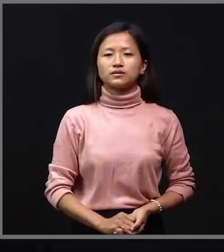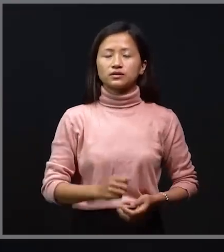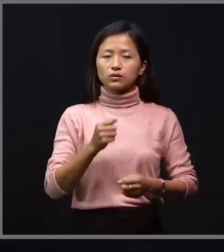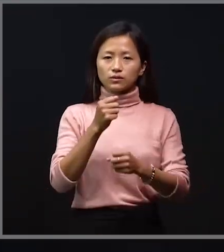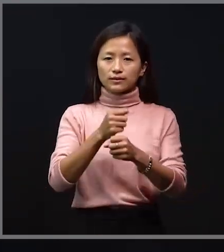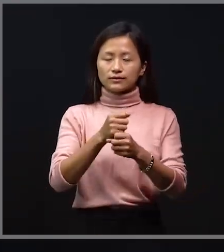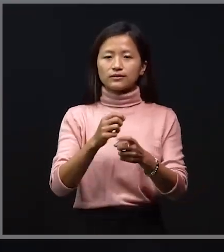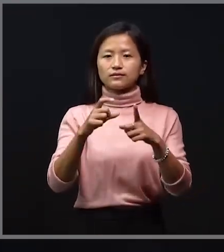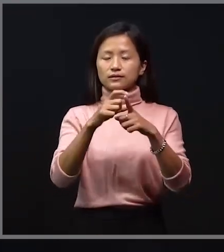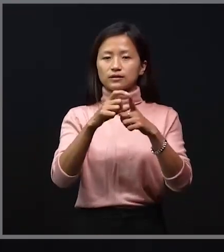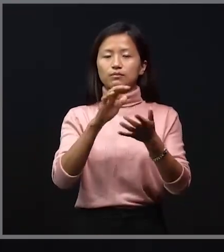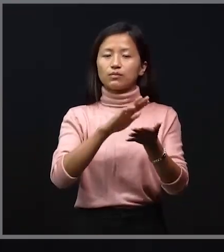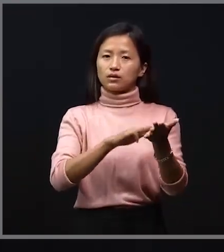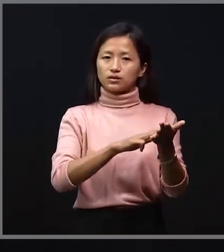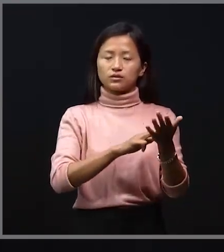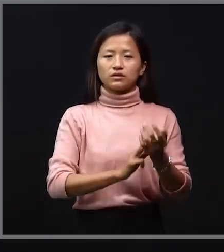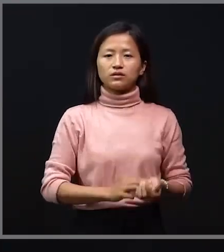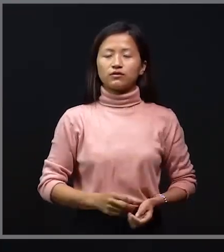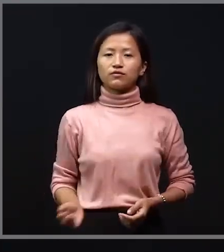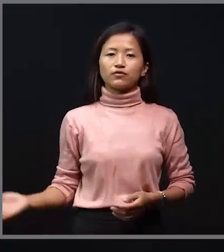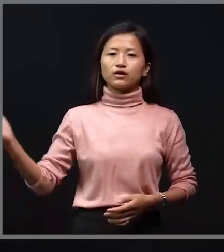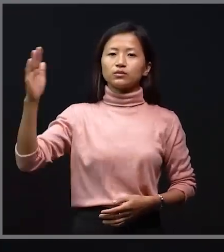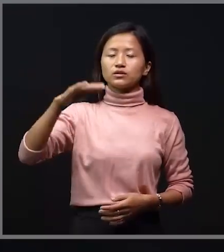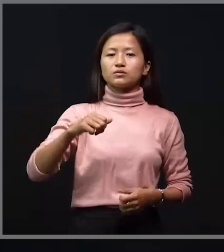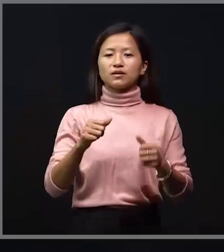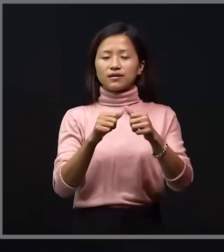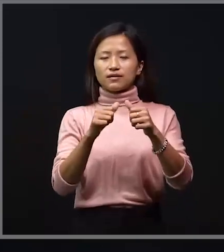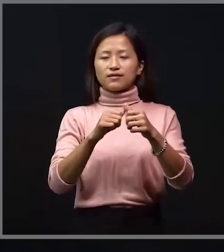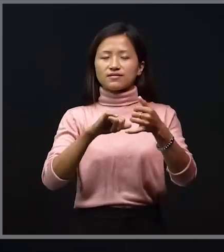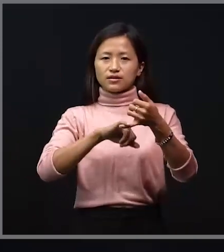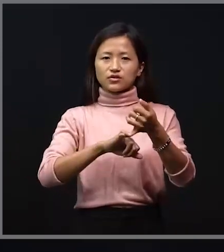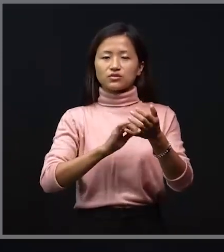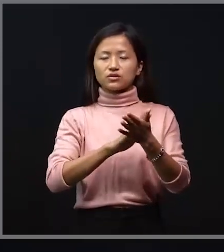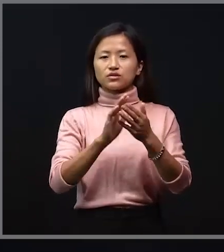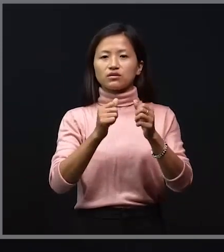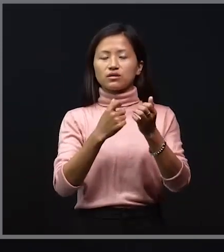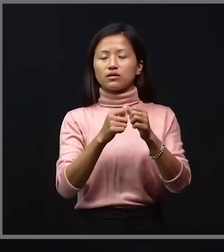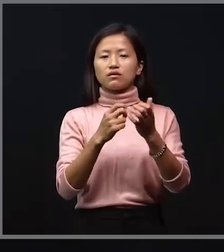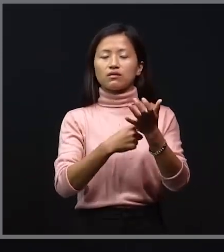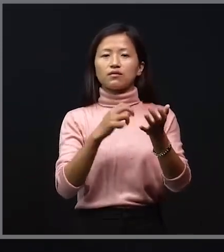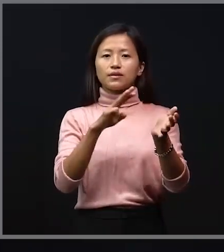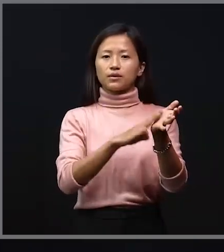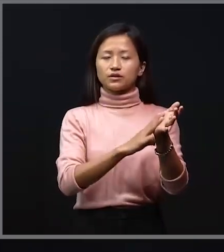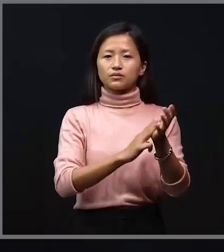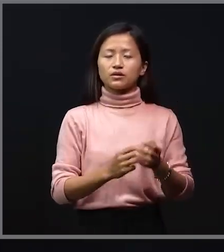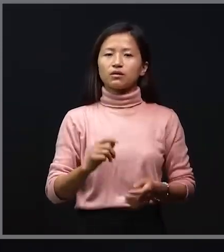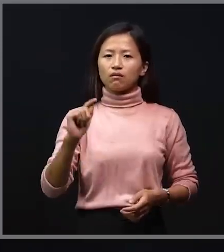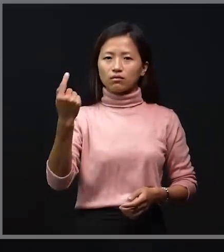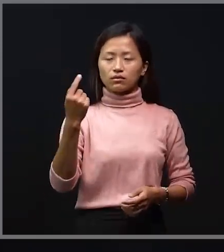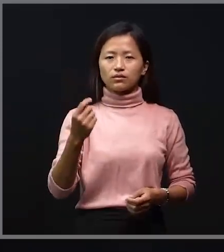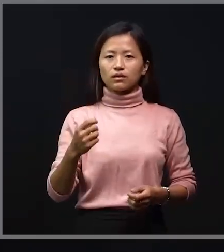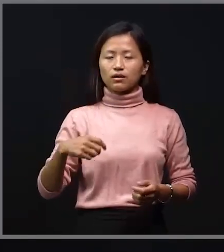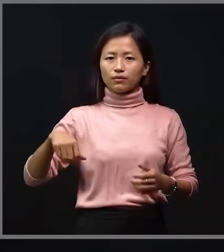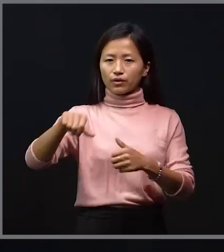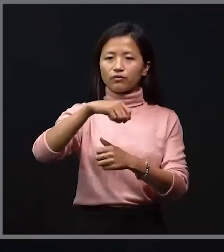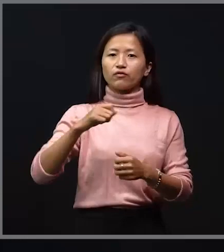So he started this Dandi March from his ashram. Okay, and in the beginning he had only around 70